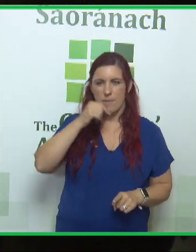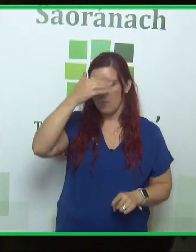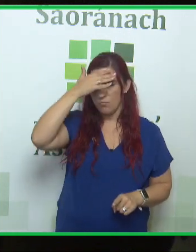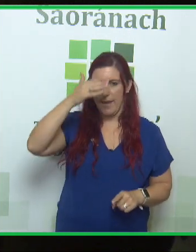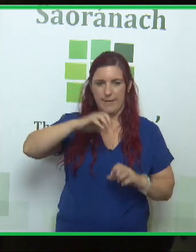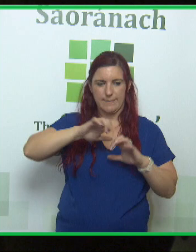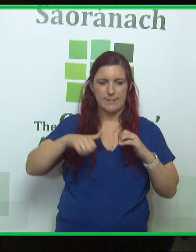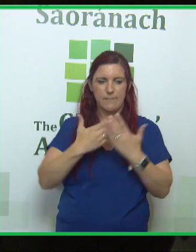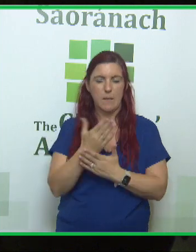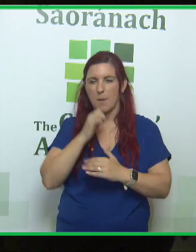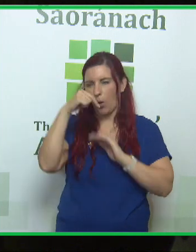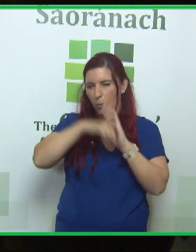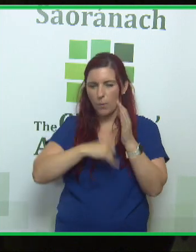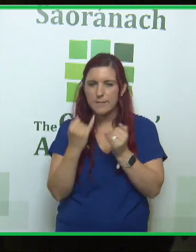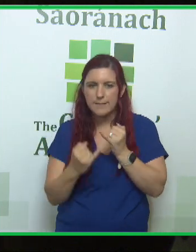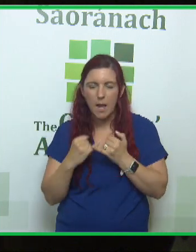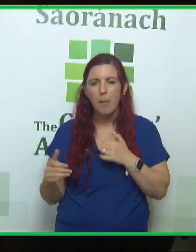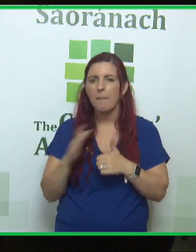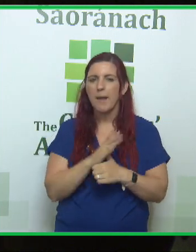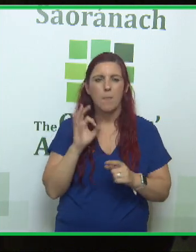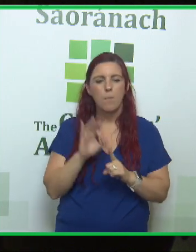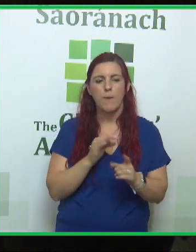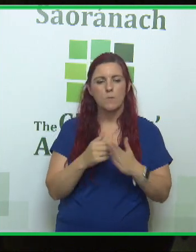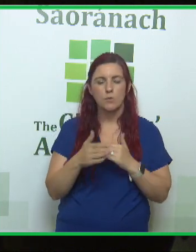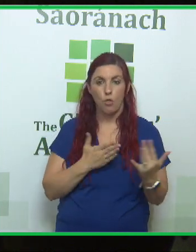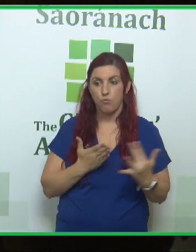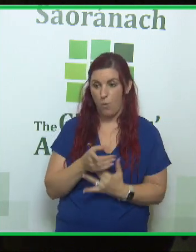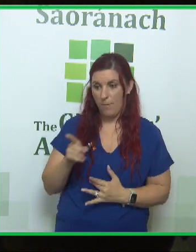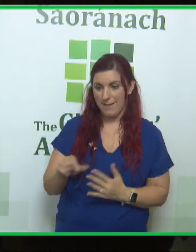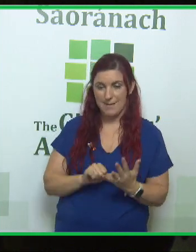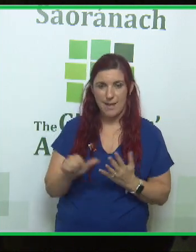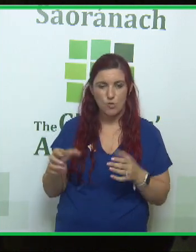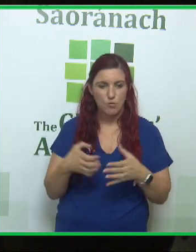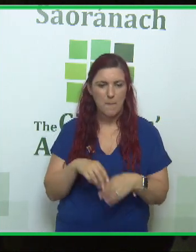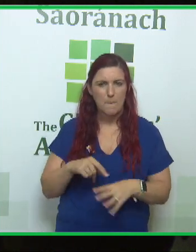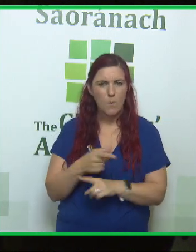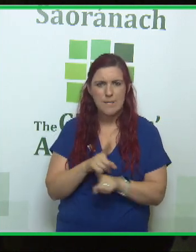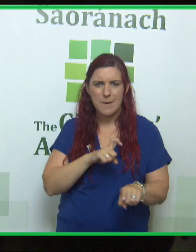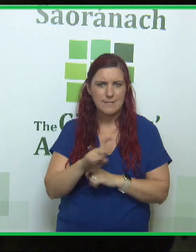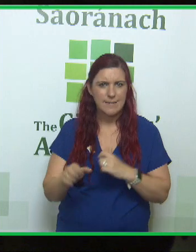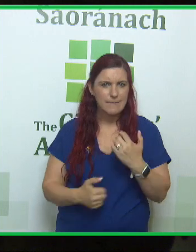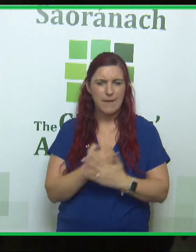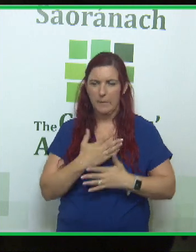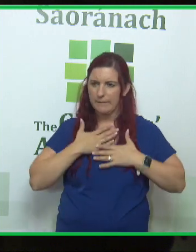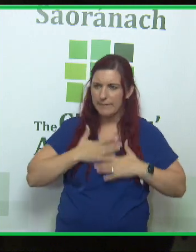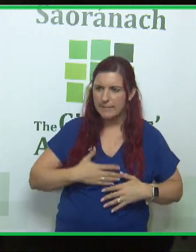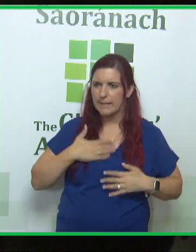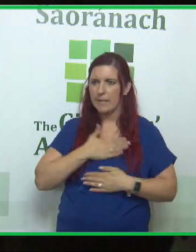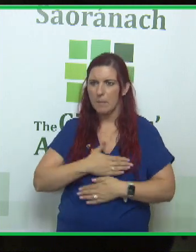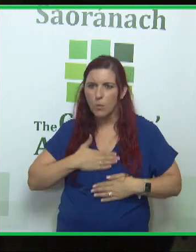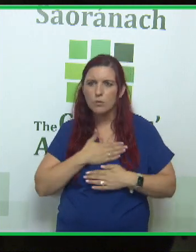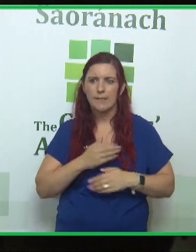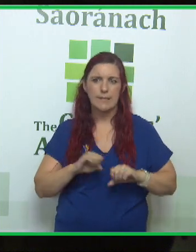going to get into it in detail, but the main point is during that time, most of them are developing physically, emotionally,